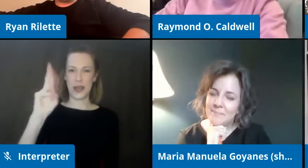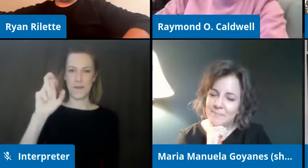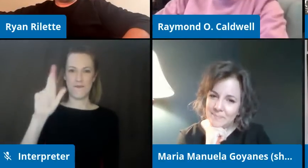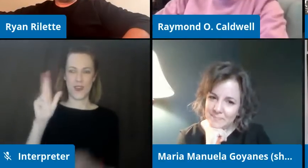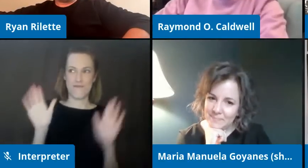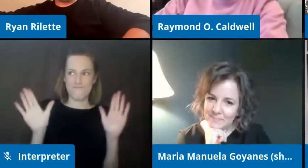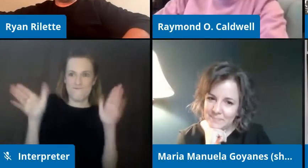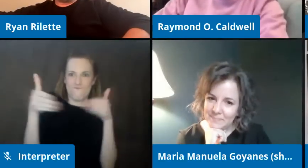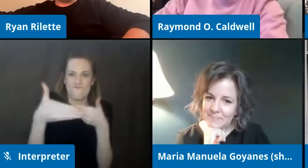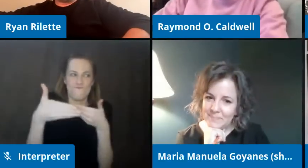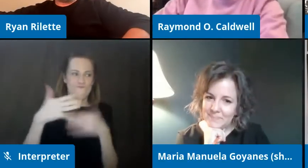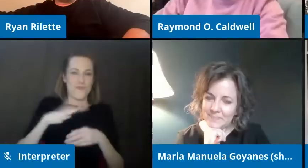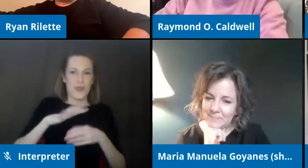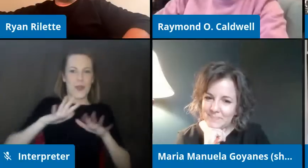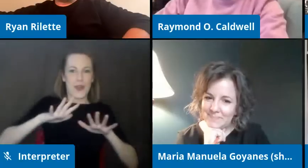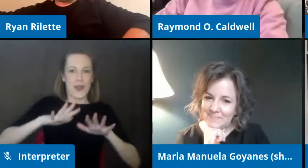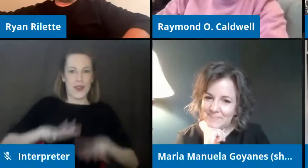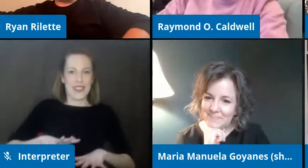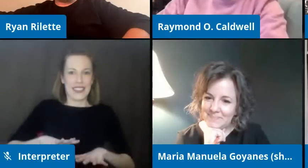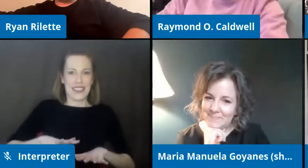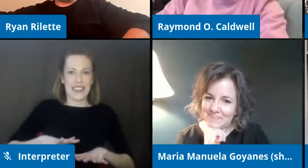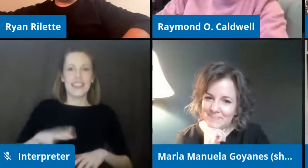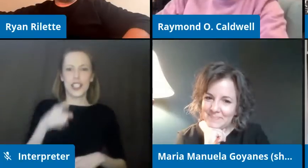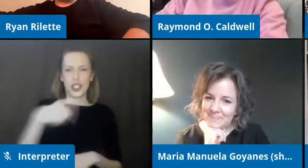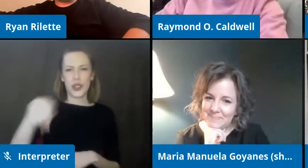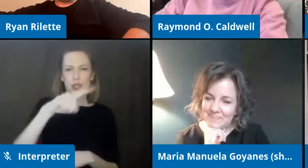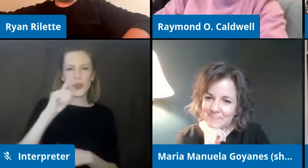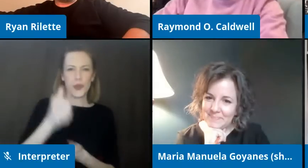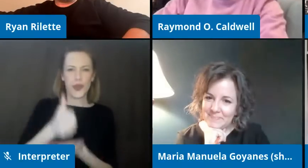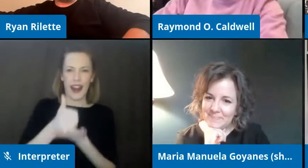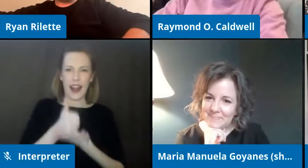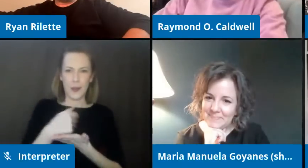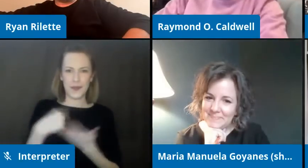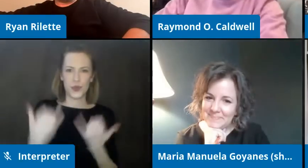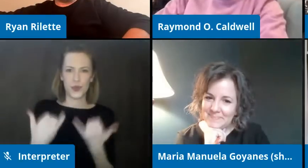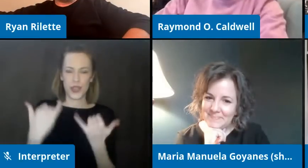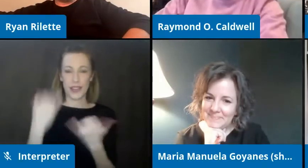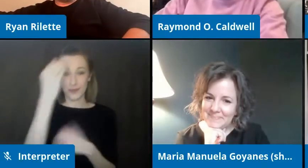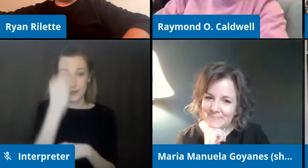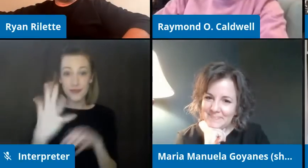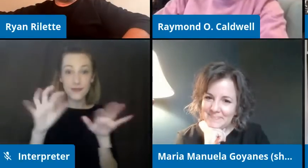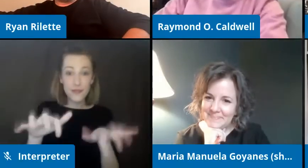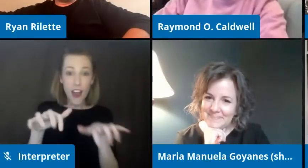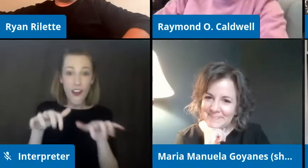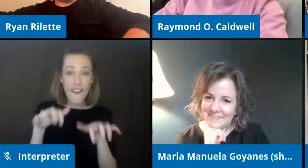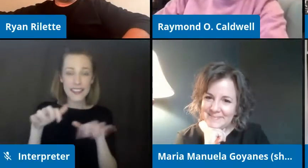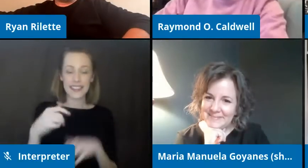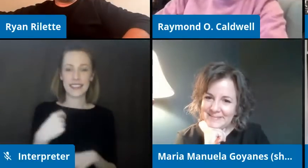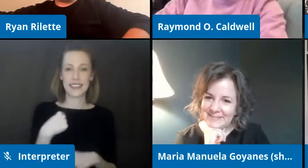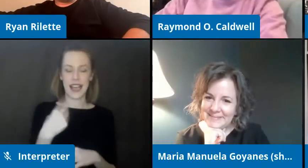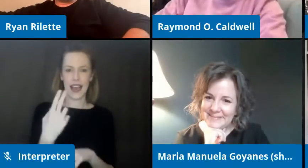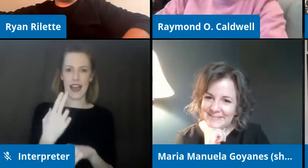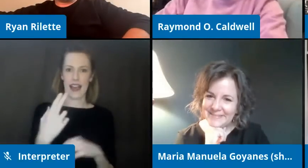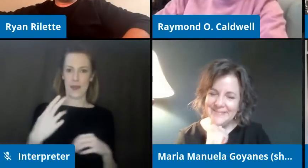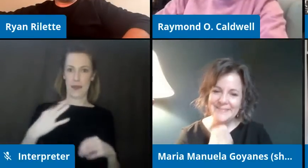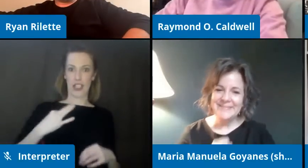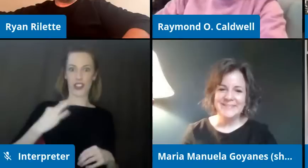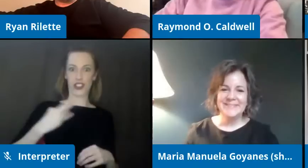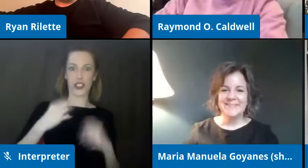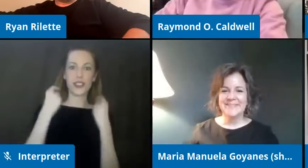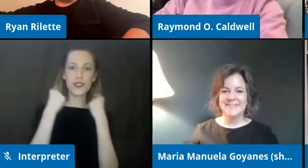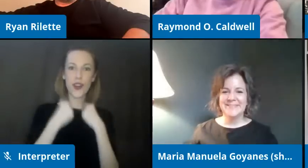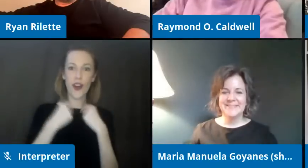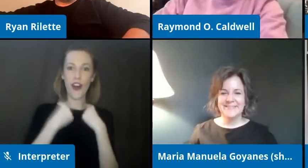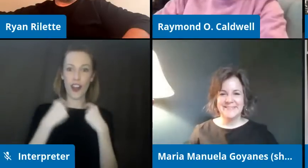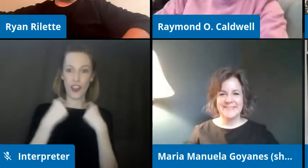I just want to reassure the audience that for the occasion, I'm wearing a collared shirt, which is an unusual event for me in these days. And I am